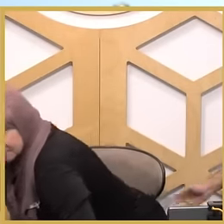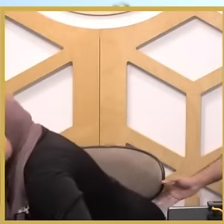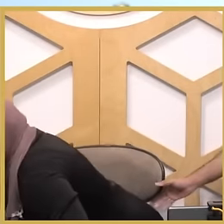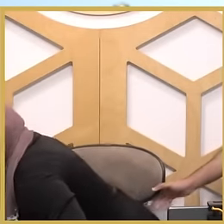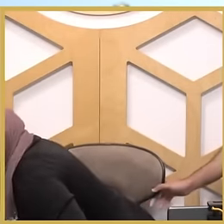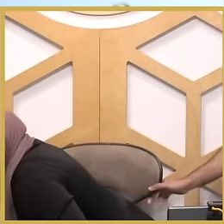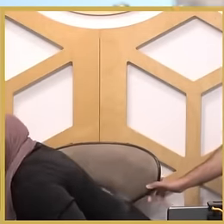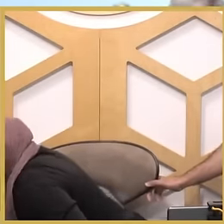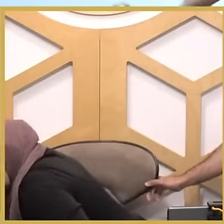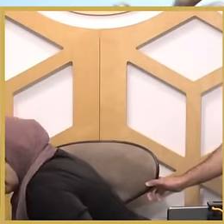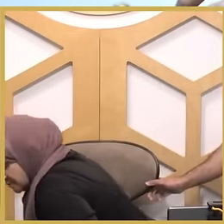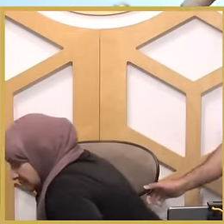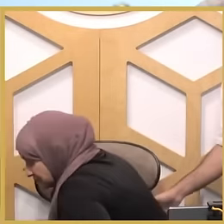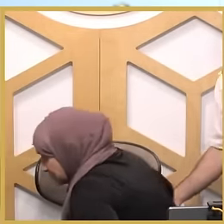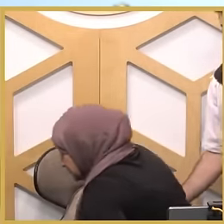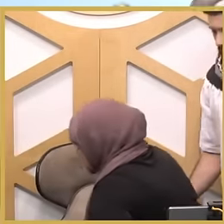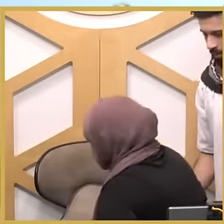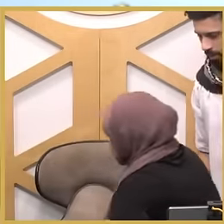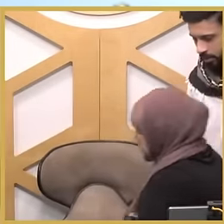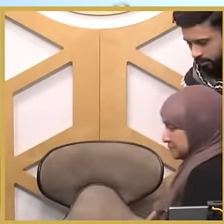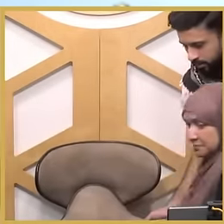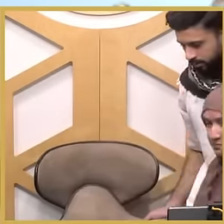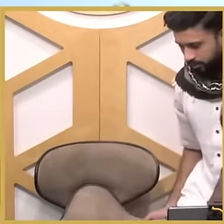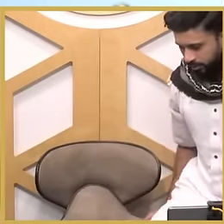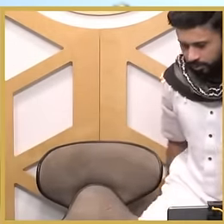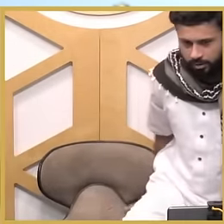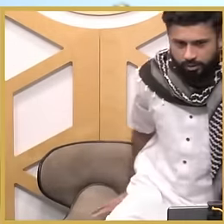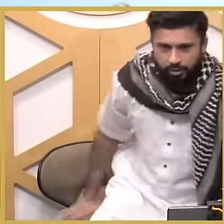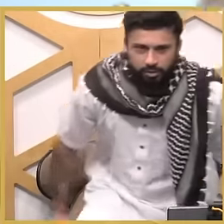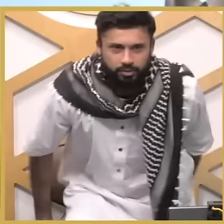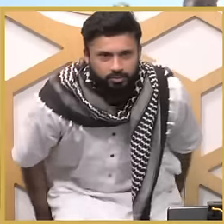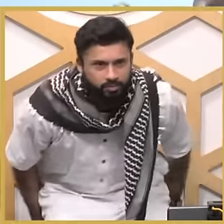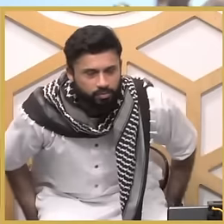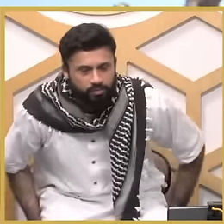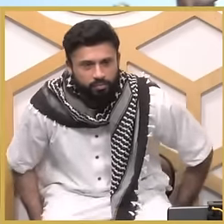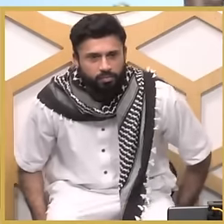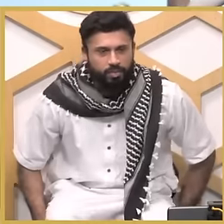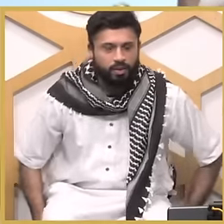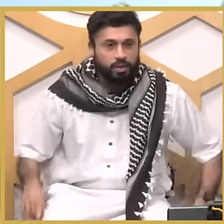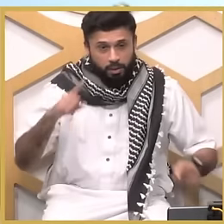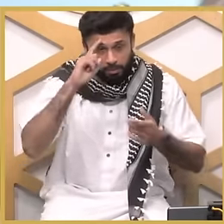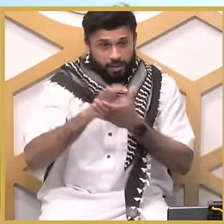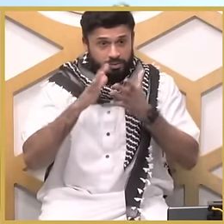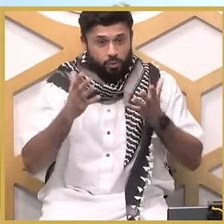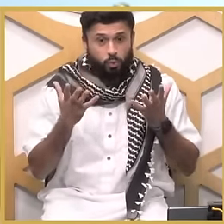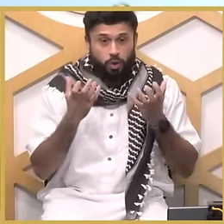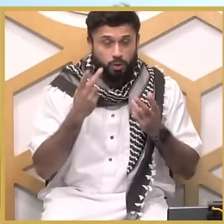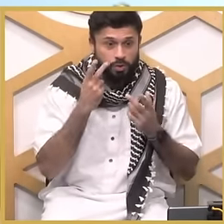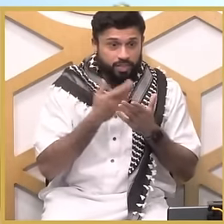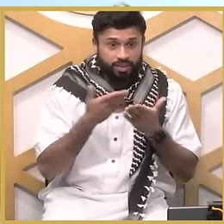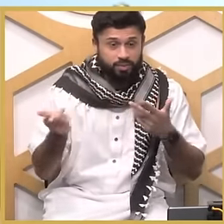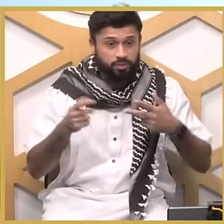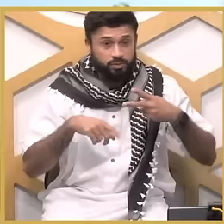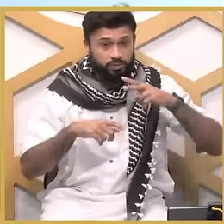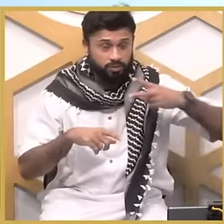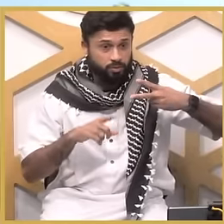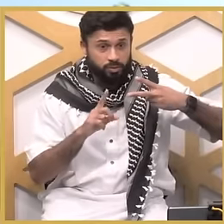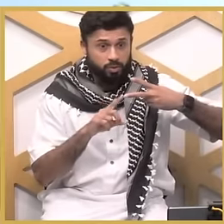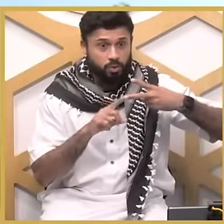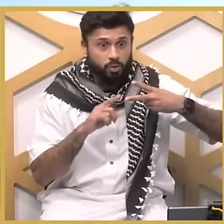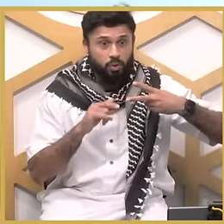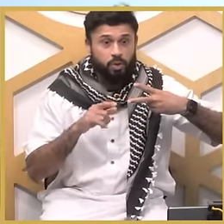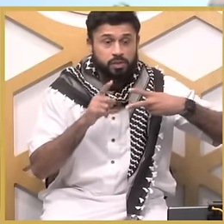Like, you know, you talk about that kid that like is like looking to their parent, like to see if their parent is looking and always seeking that